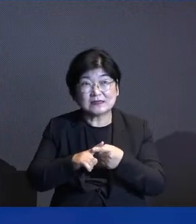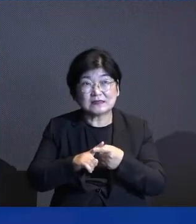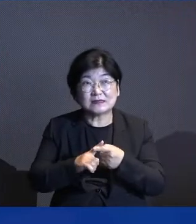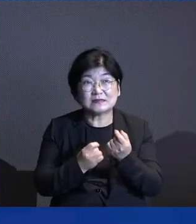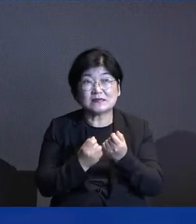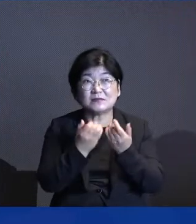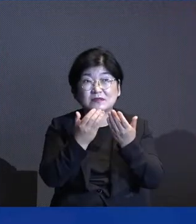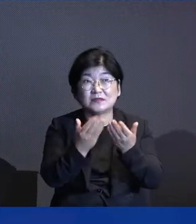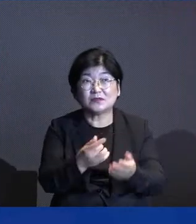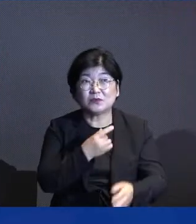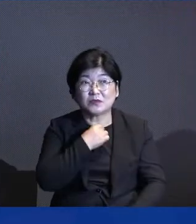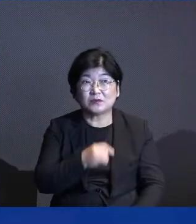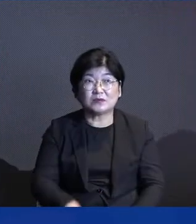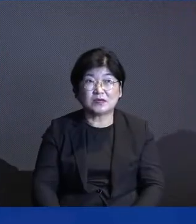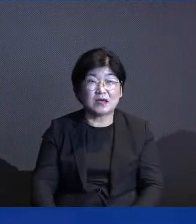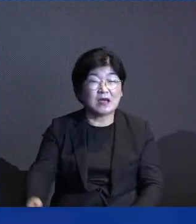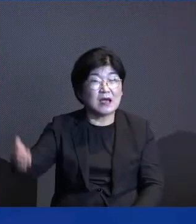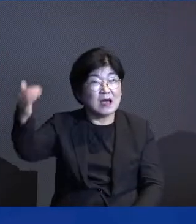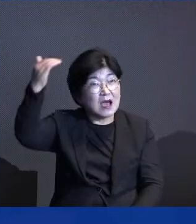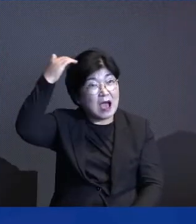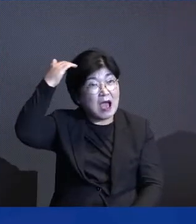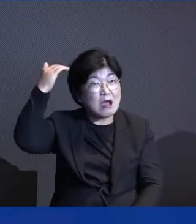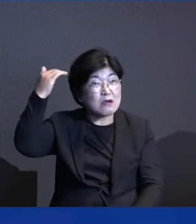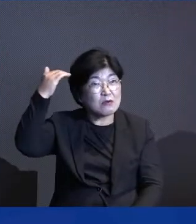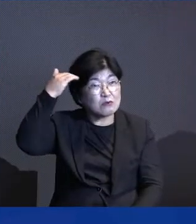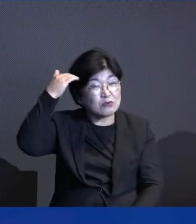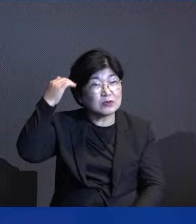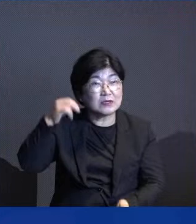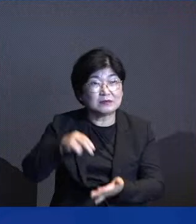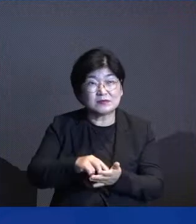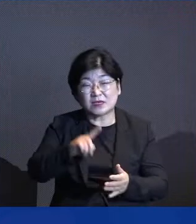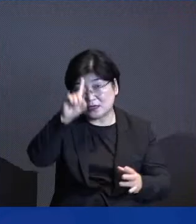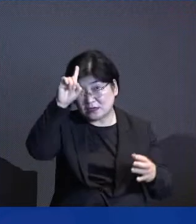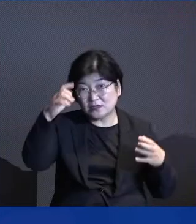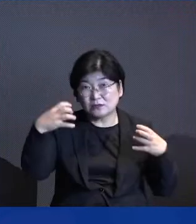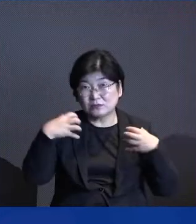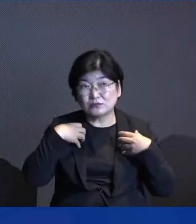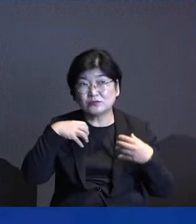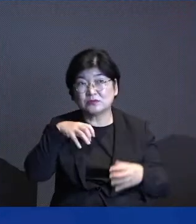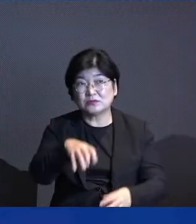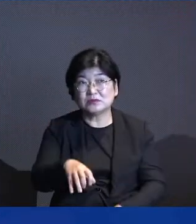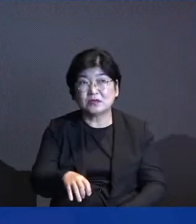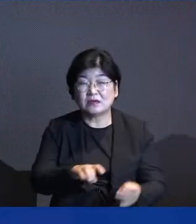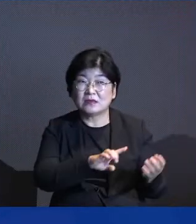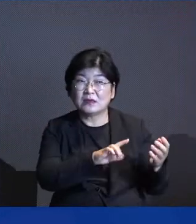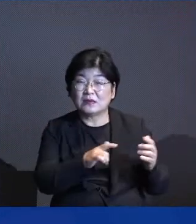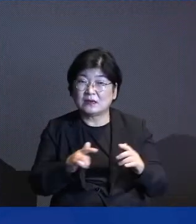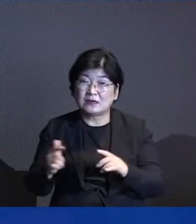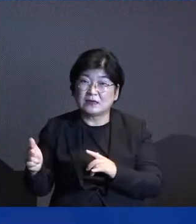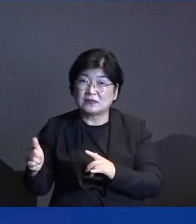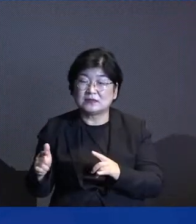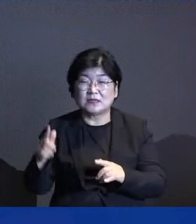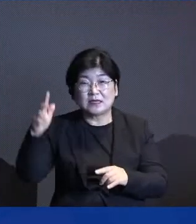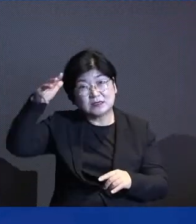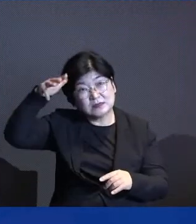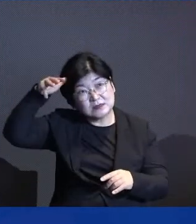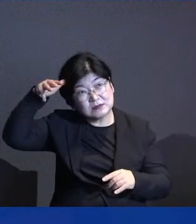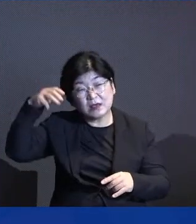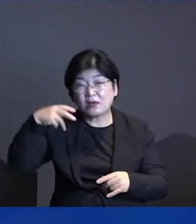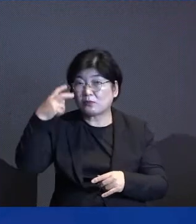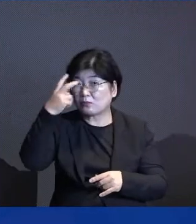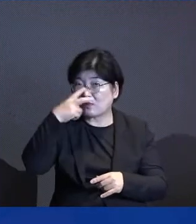Korean government has executed a series of dementia management plans over the past